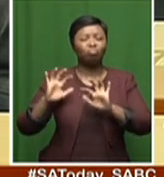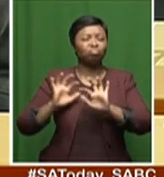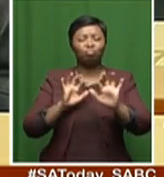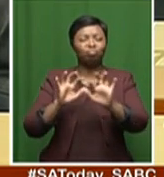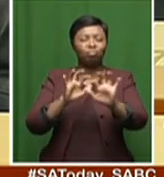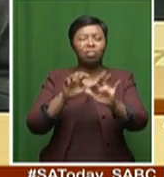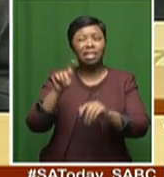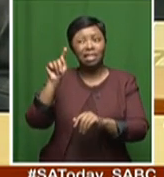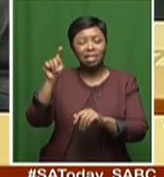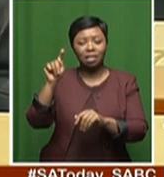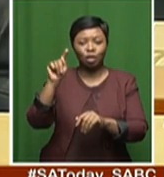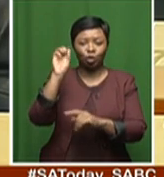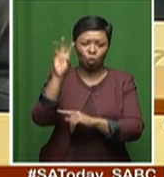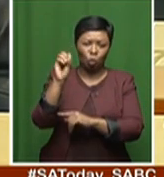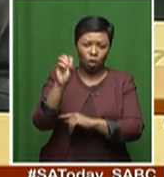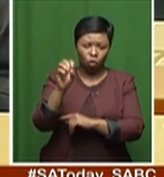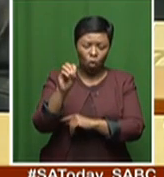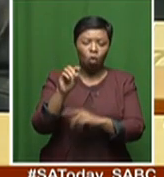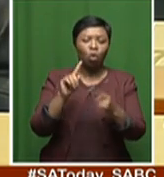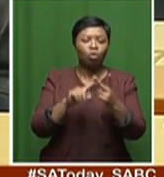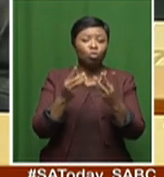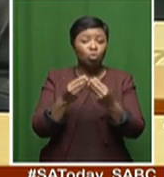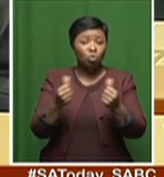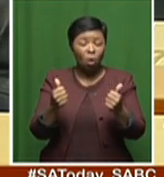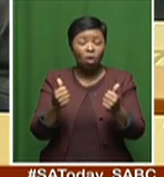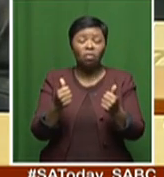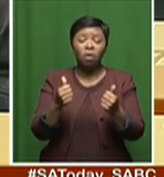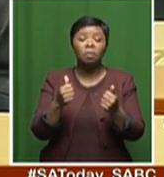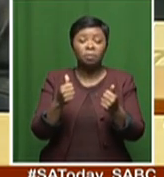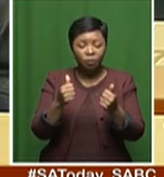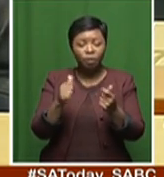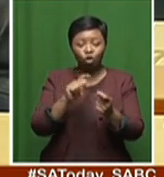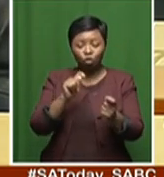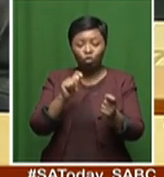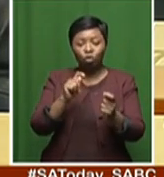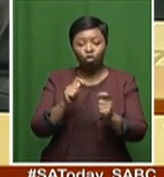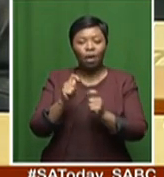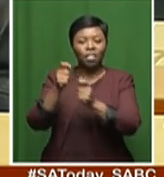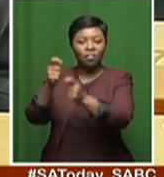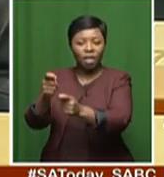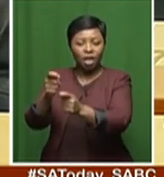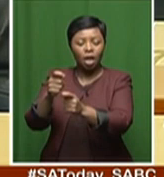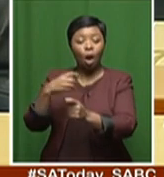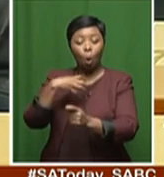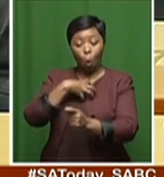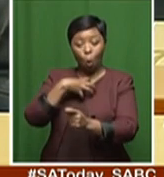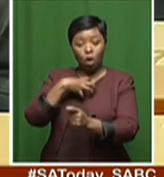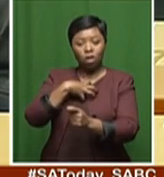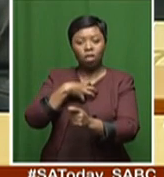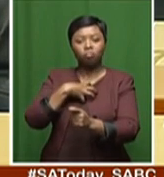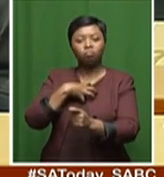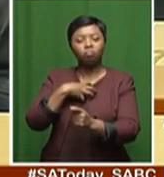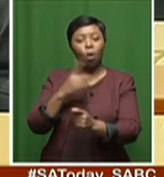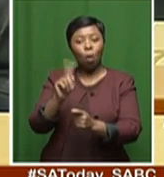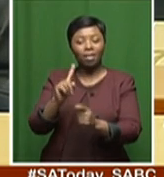to deal with another important issue, which was the transfer of the ownership of the houses of the people of Soweto. As you